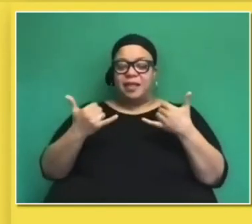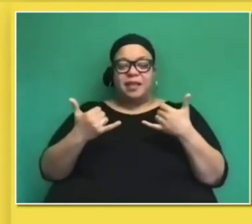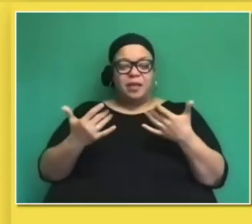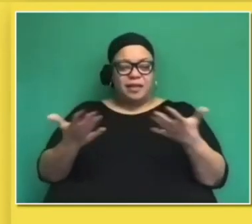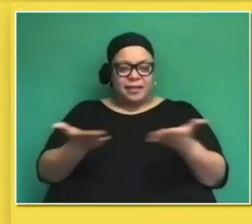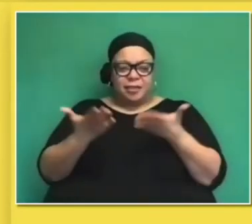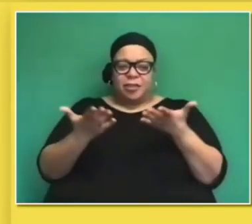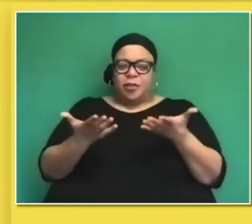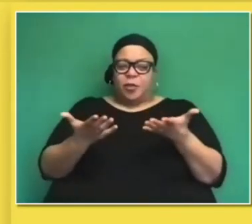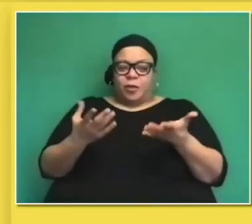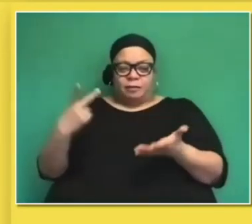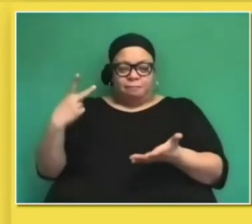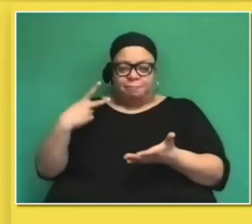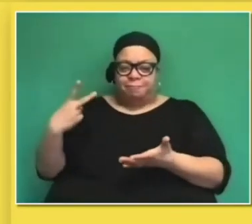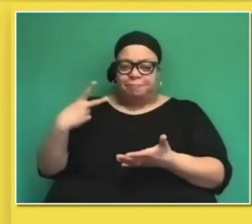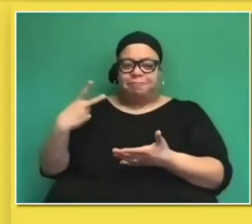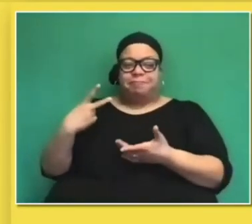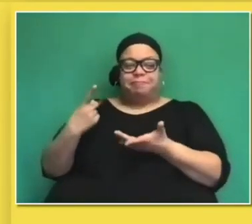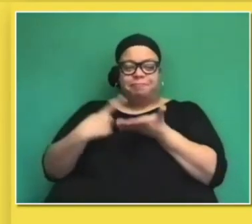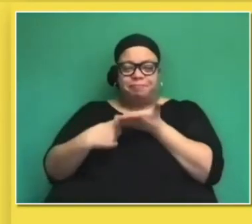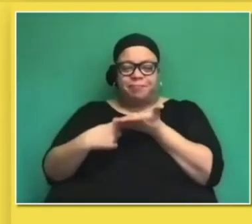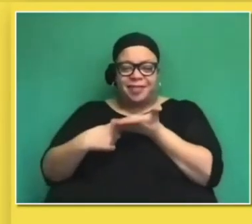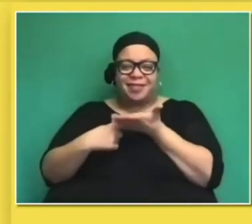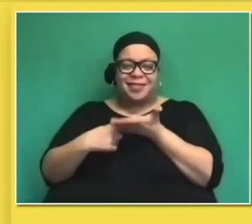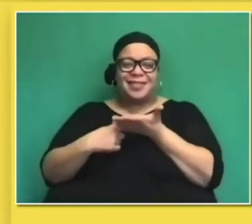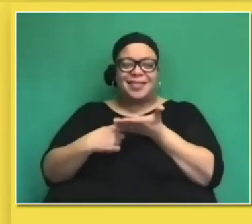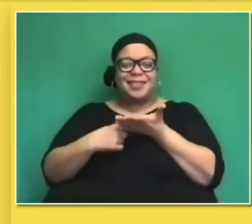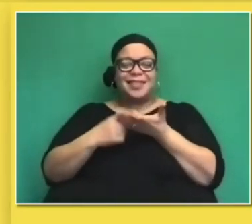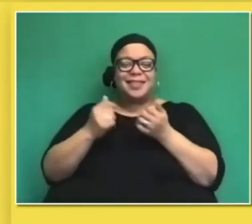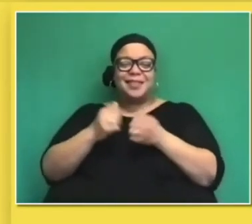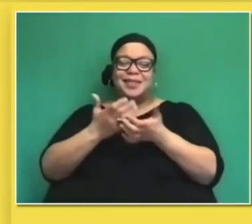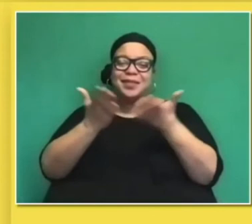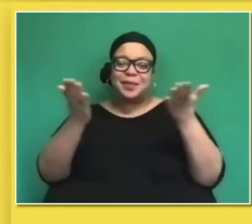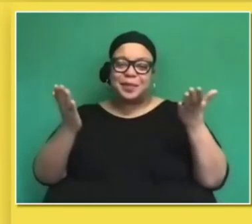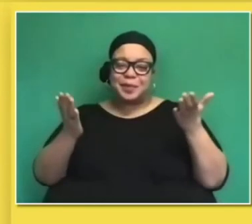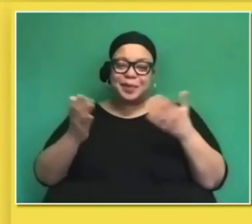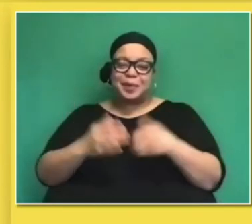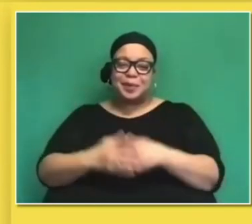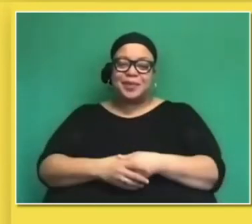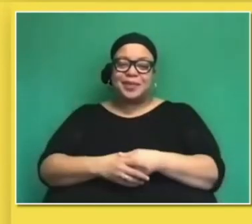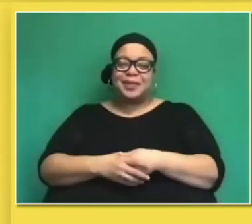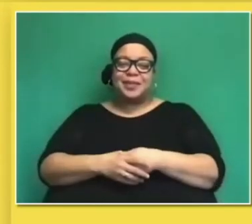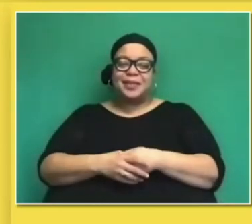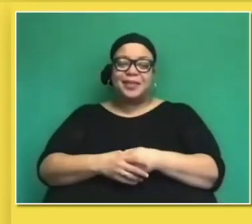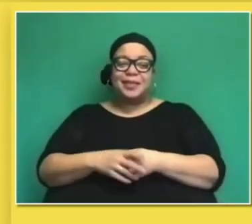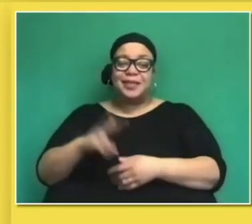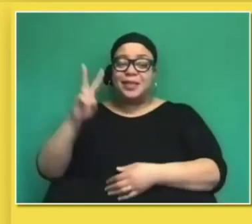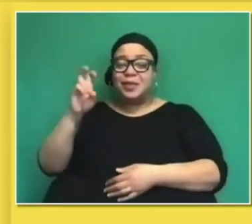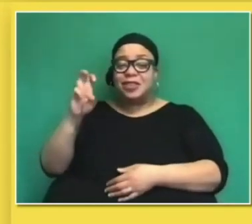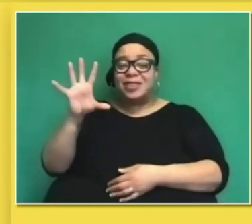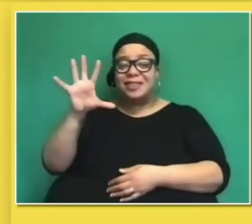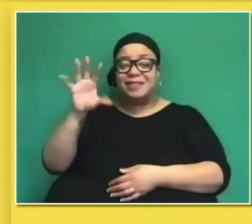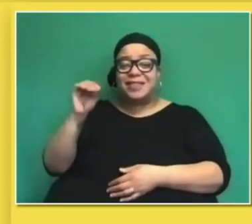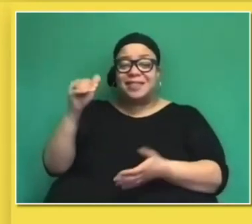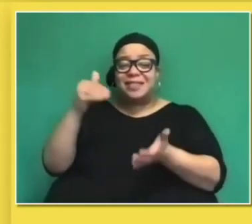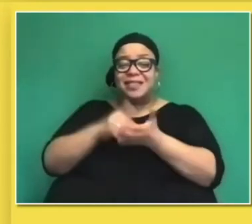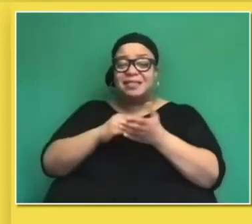knowing that 250,000 people die every year because of